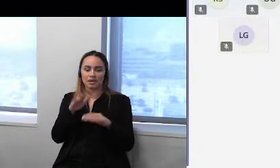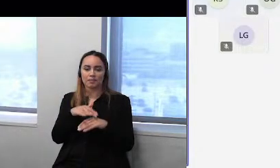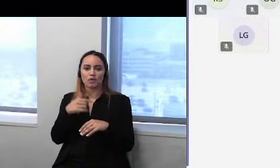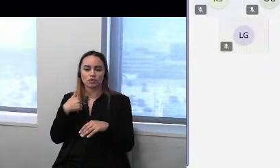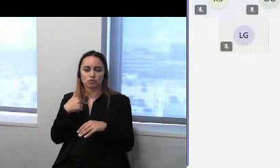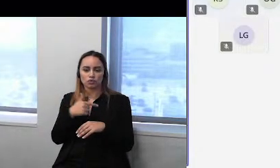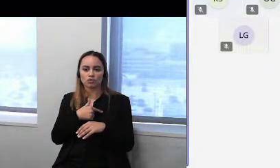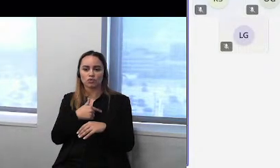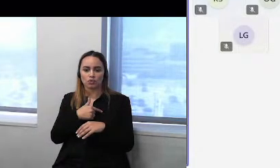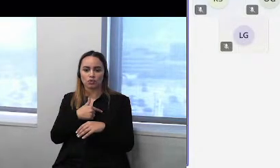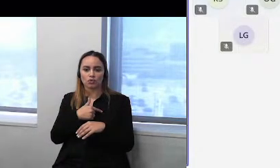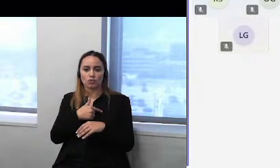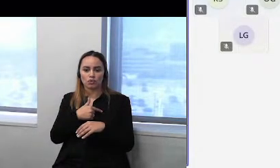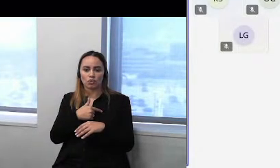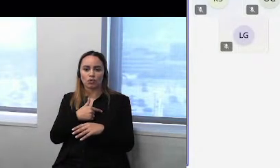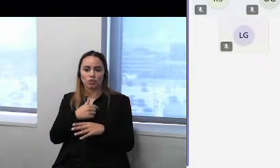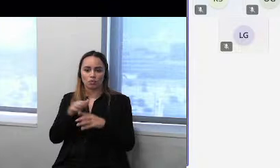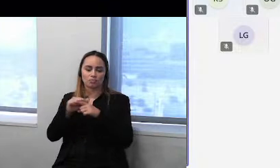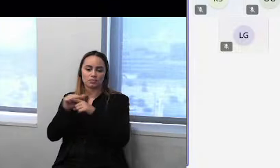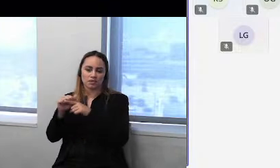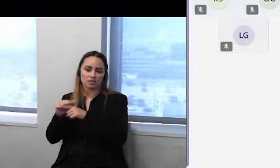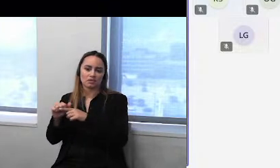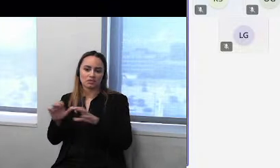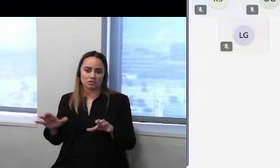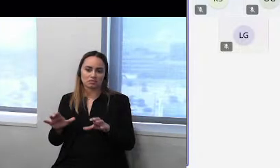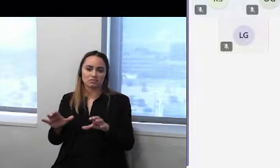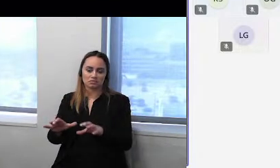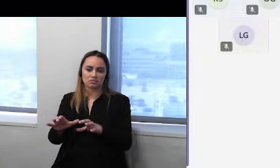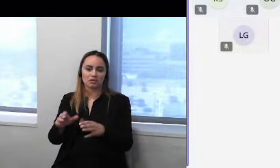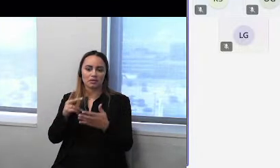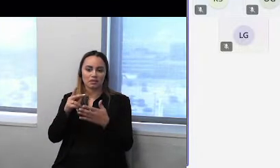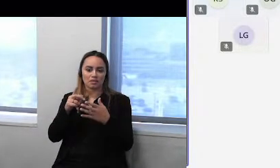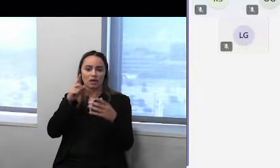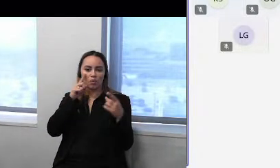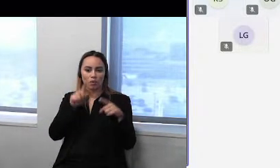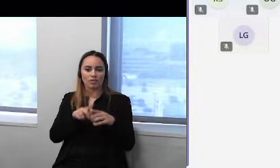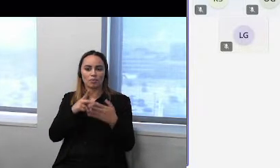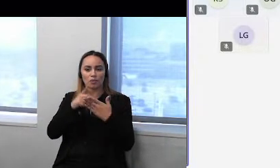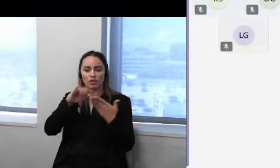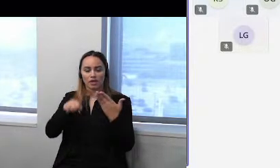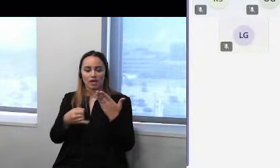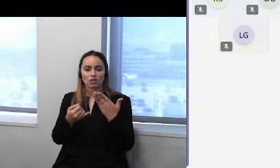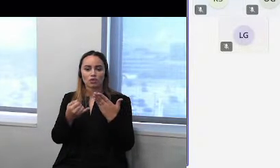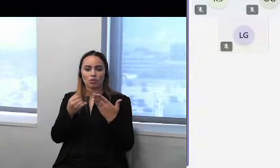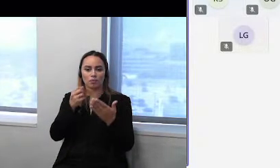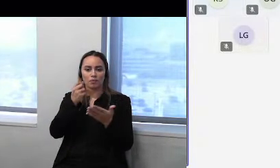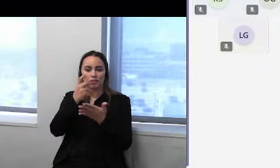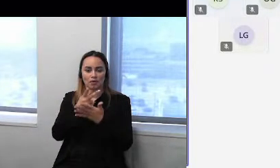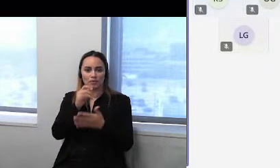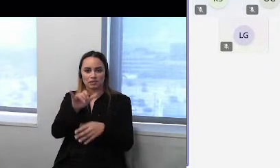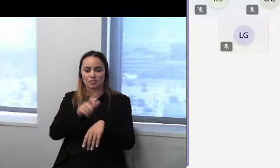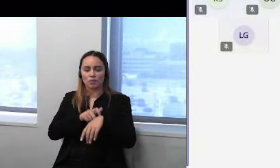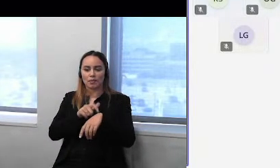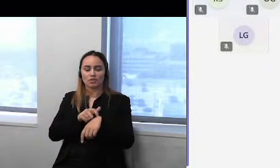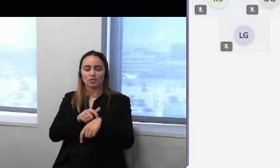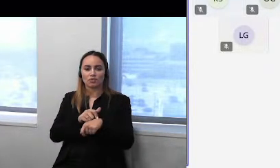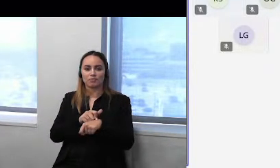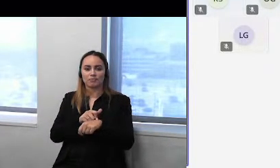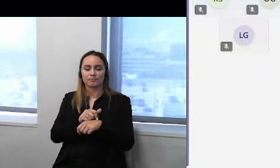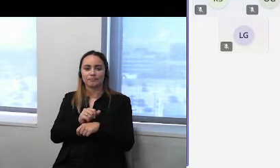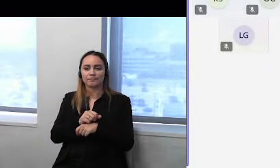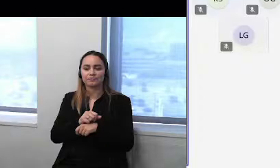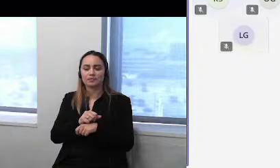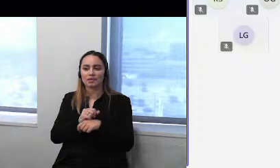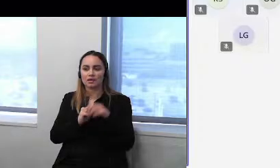active at the time and approved. Thank you. Next question. Okay. So are you aware of any